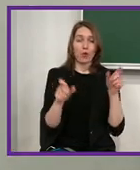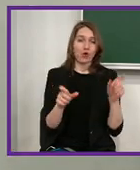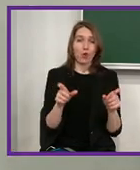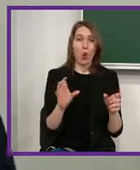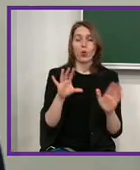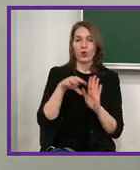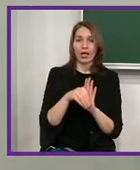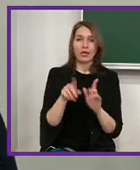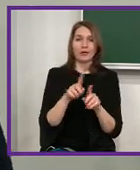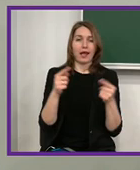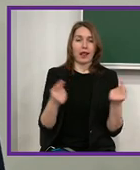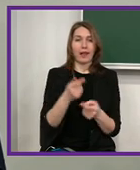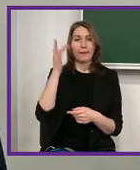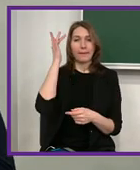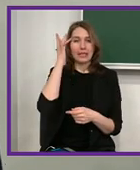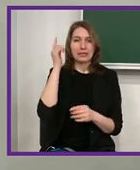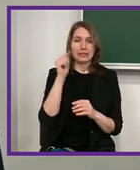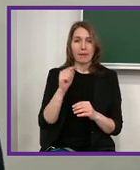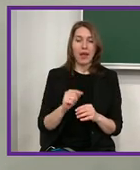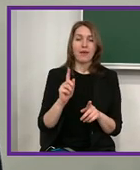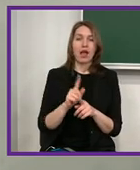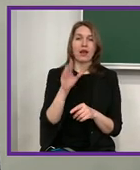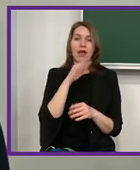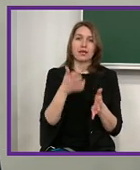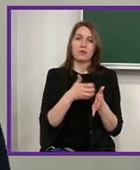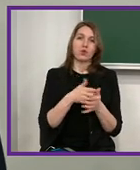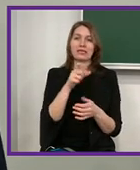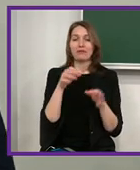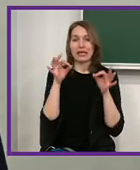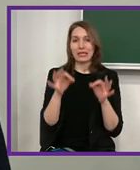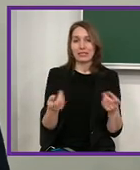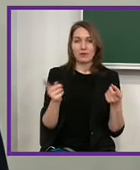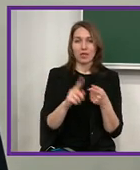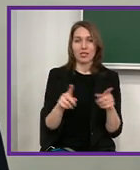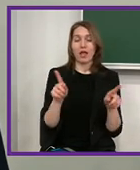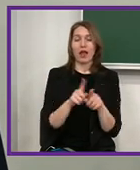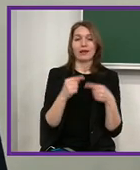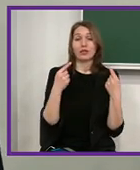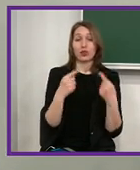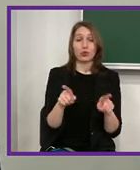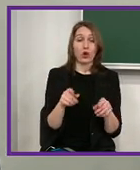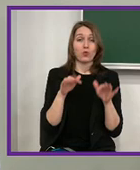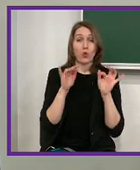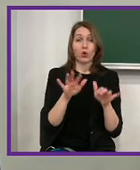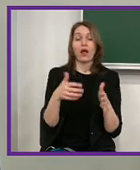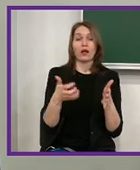can also be used in other processes that you're using to engage with stakeholders.